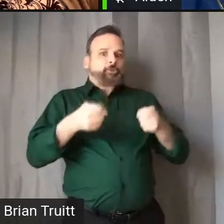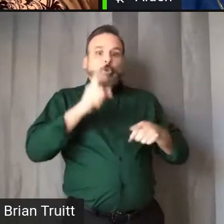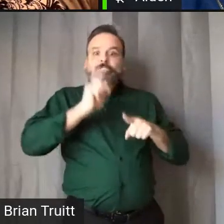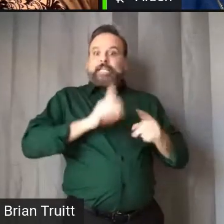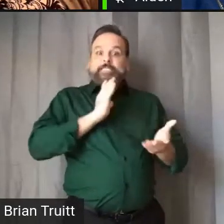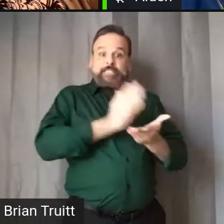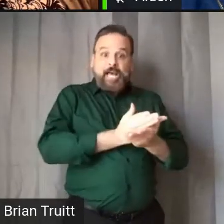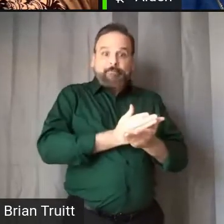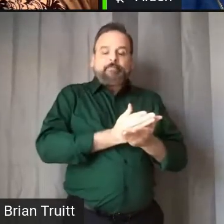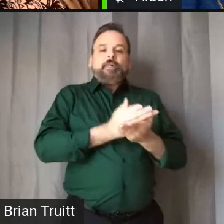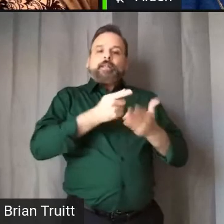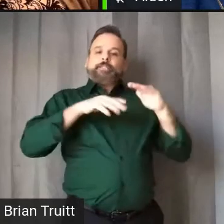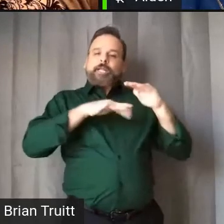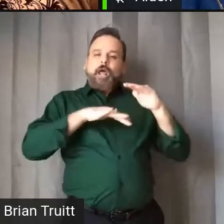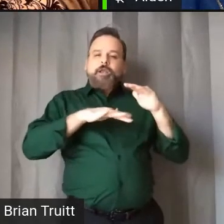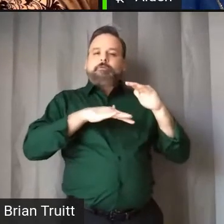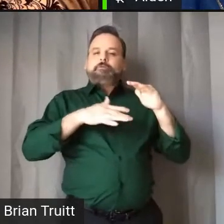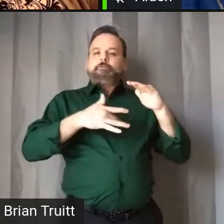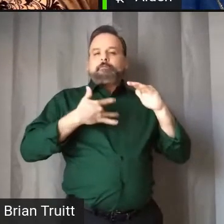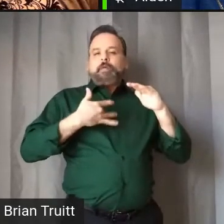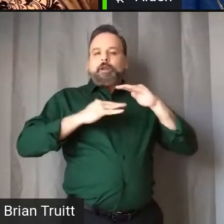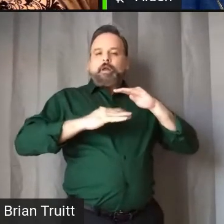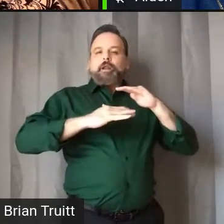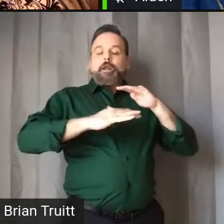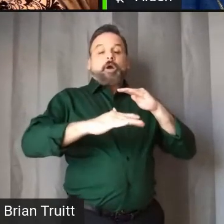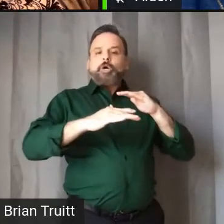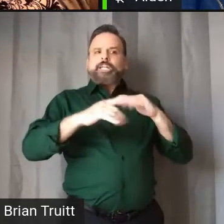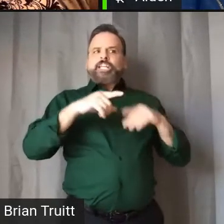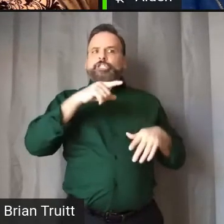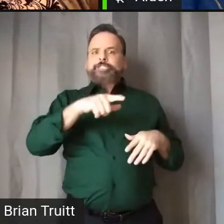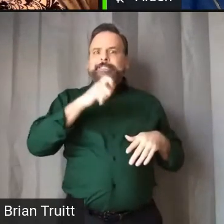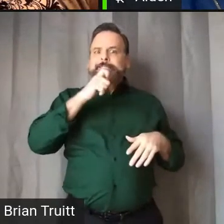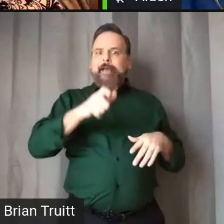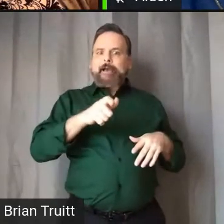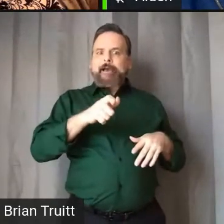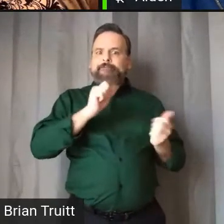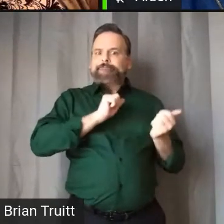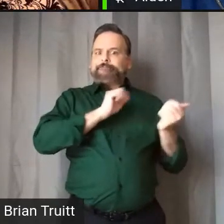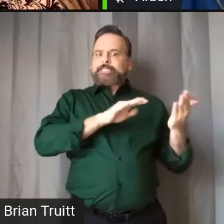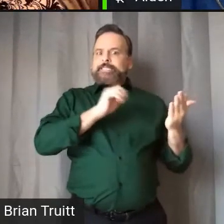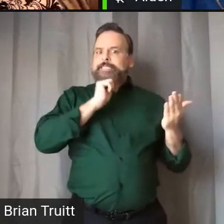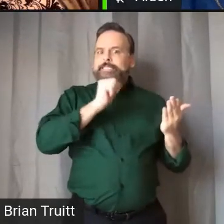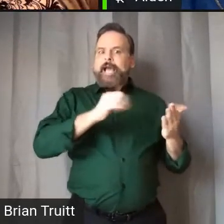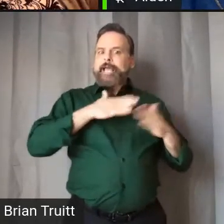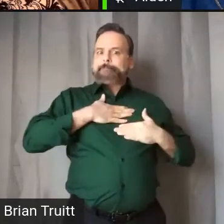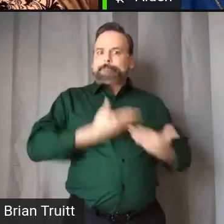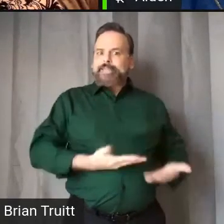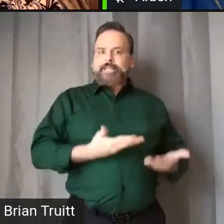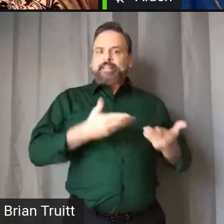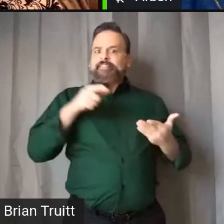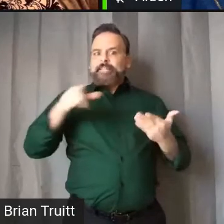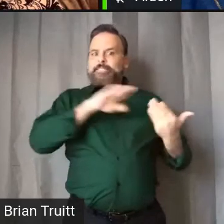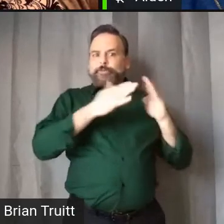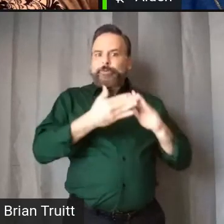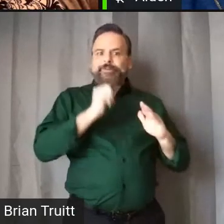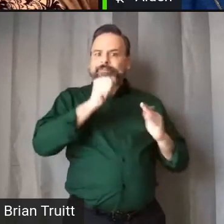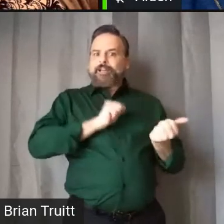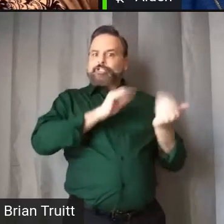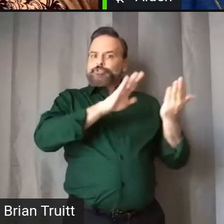that undercurrent of what is she not addressing? What is this family not addressing? What is this community not